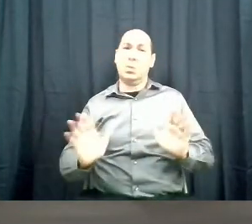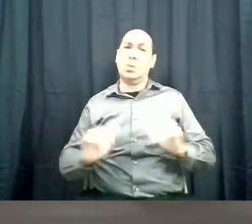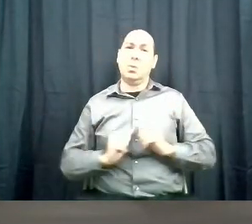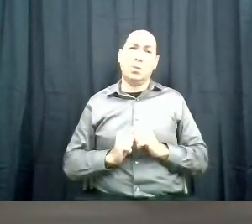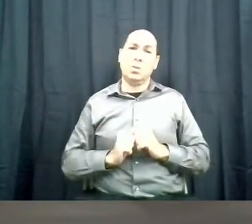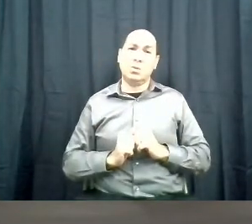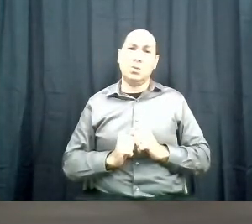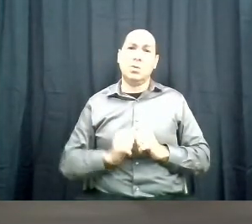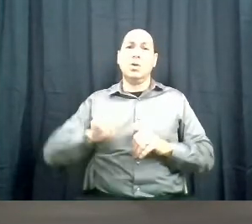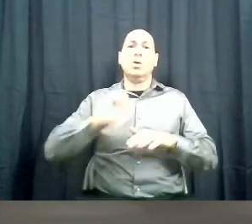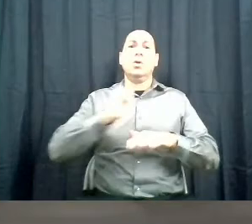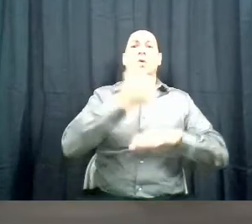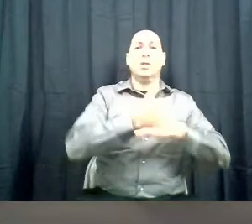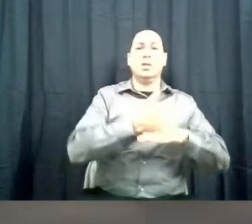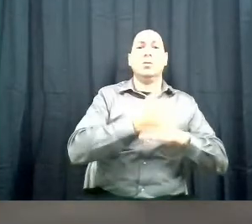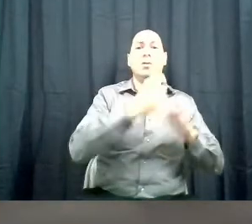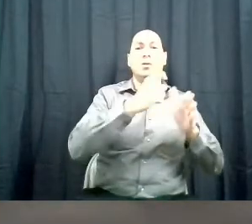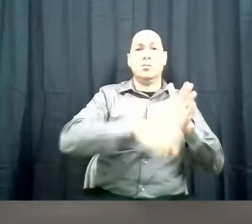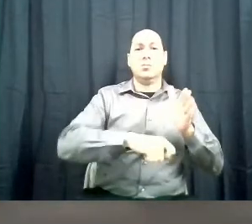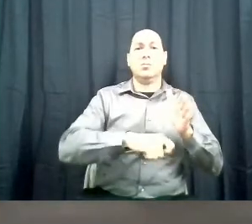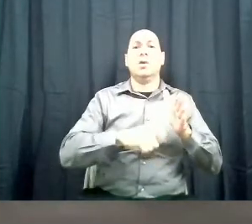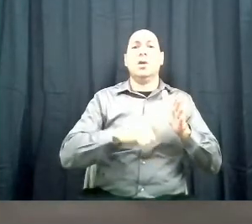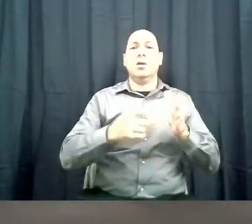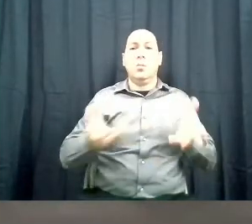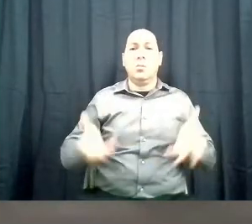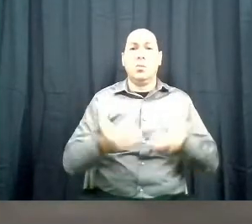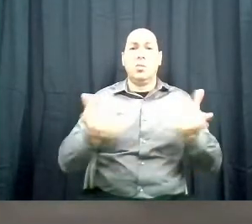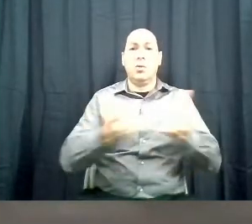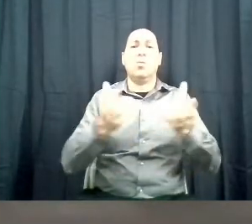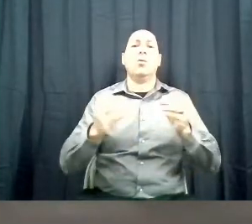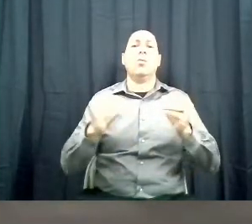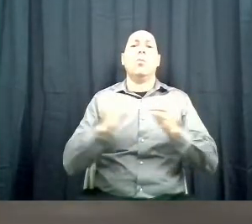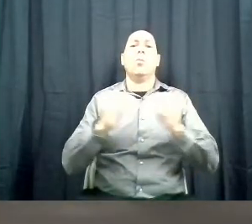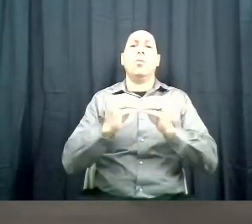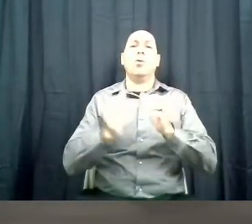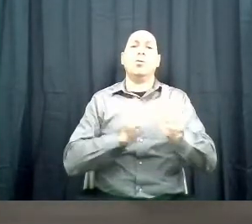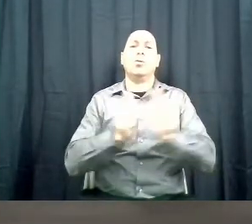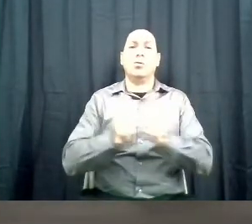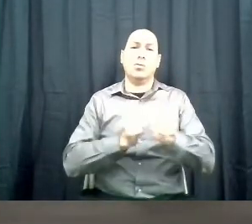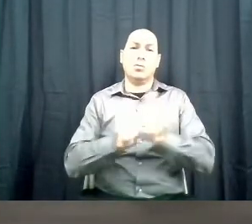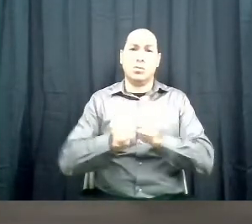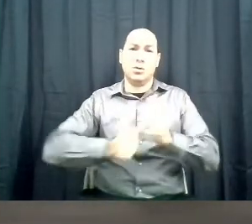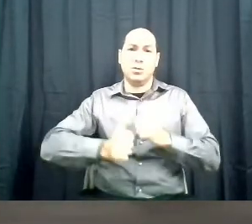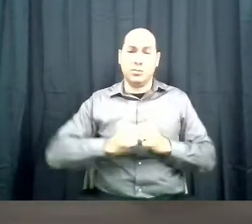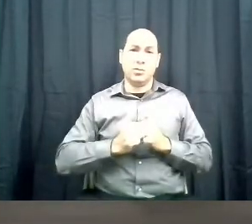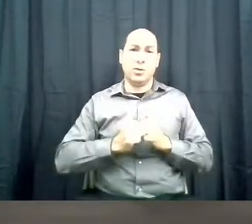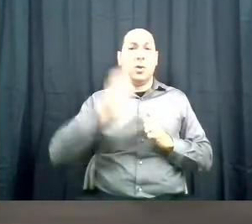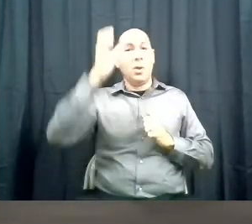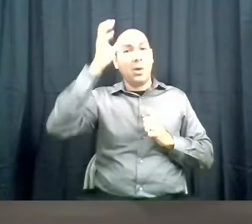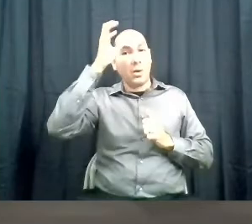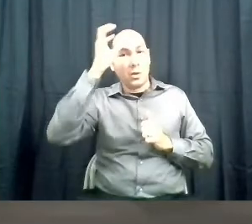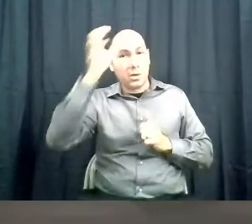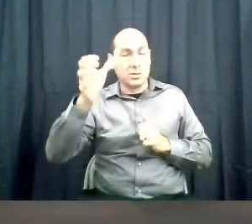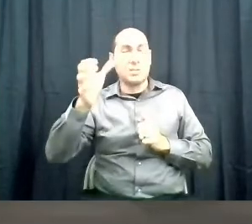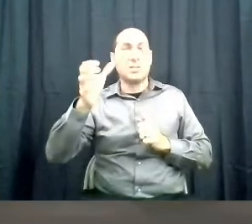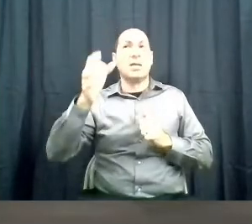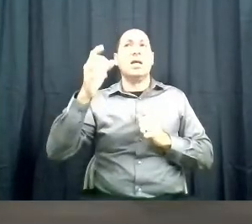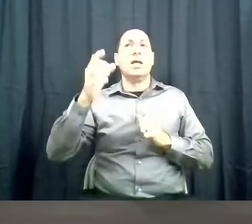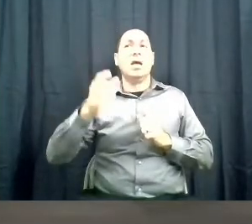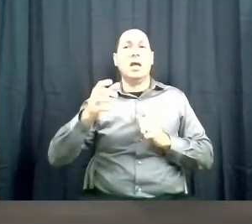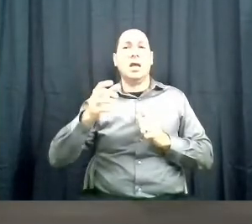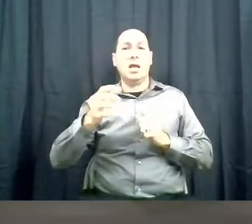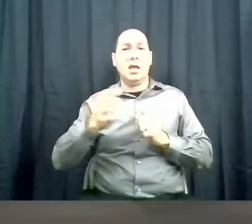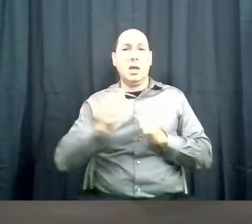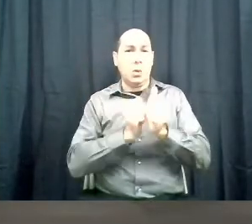prices promote market competition? Mr. Gonzalez, the board reads the concept of promoting market competition objective